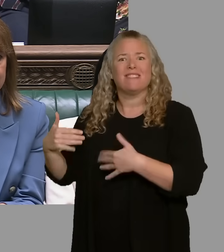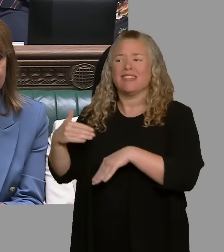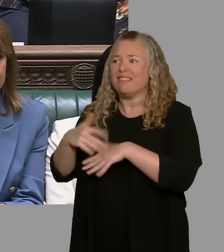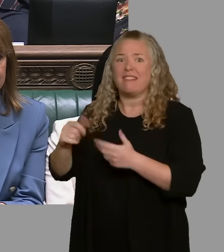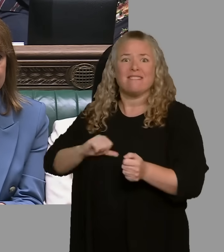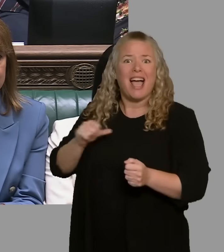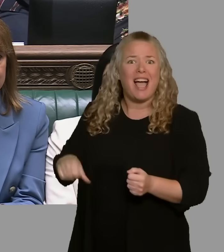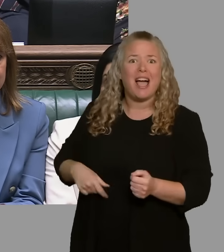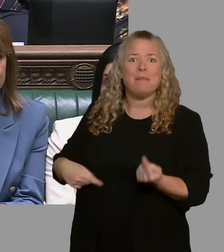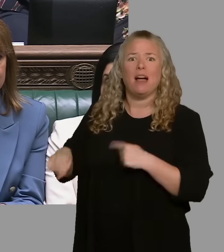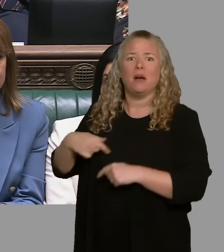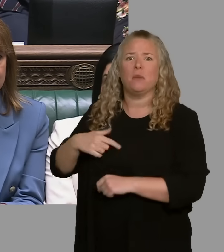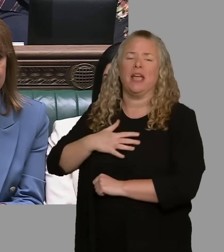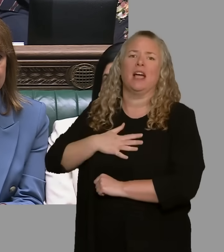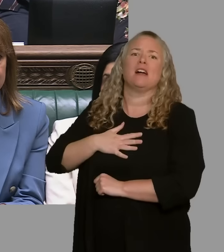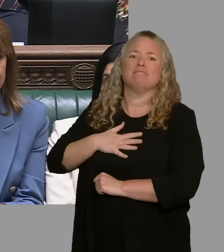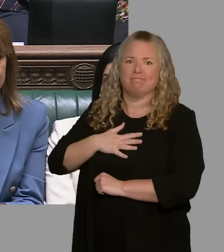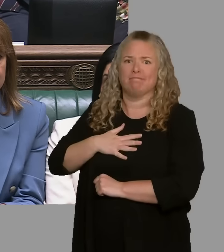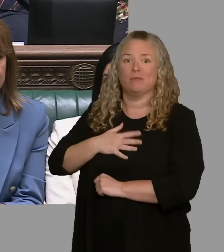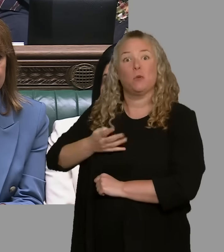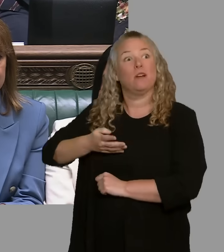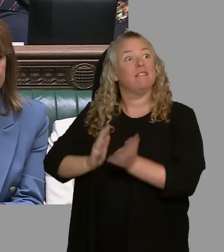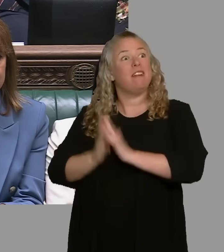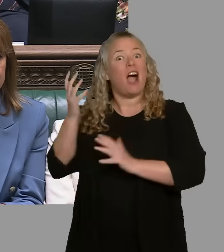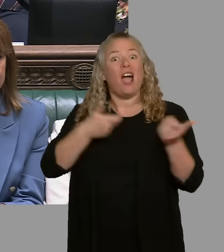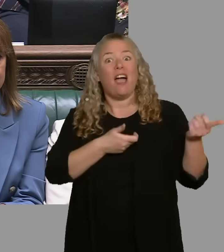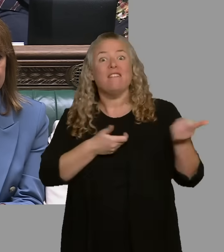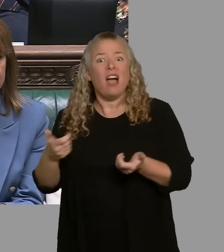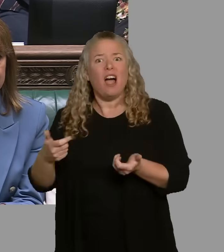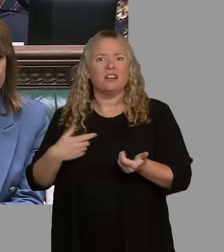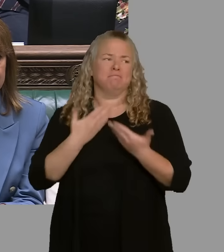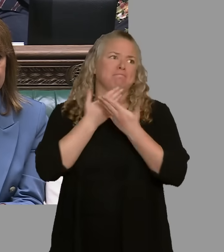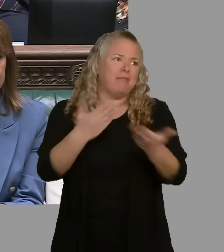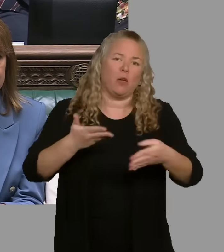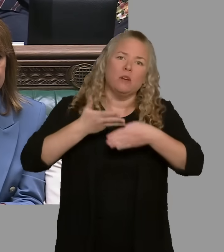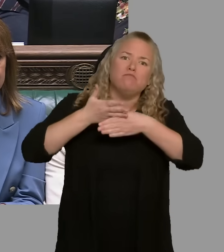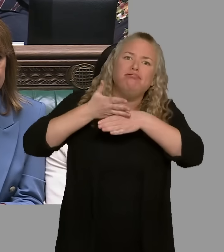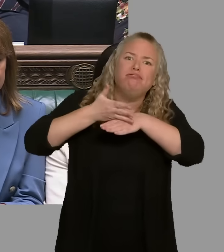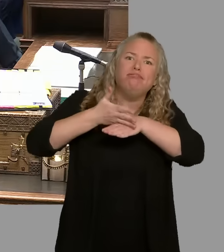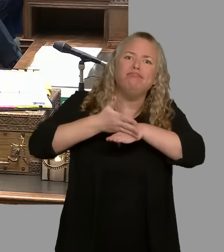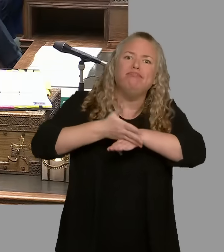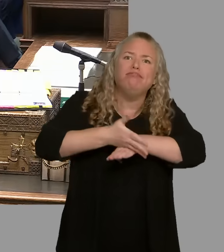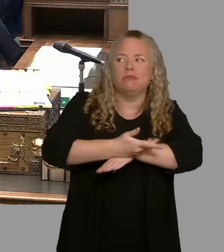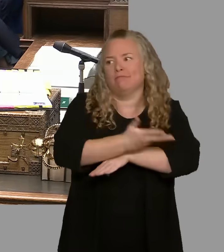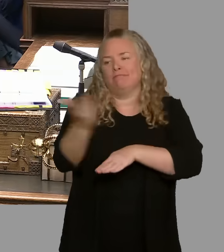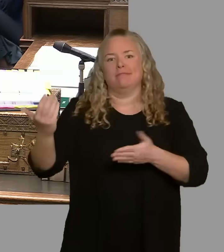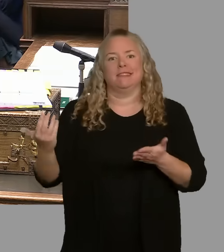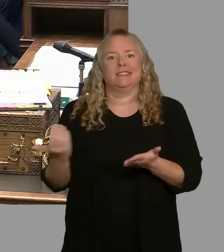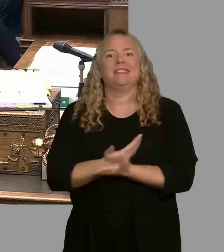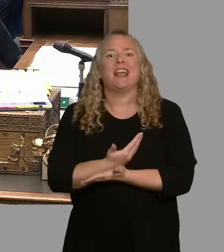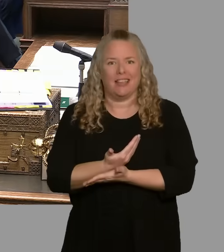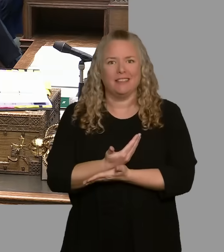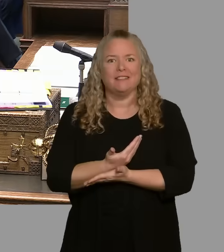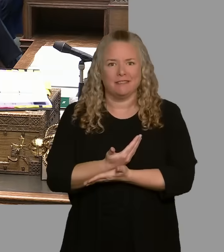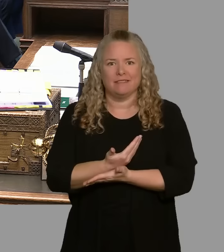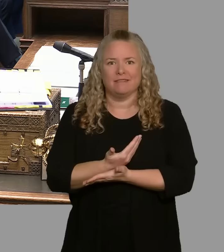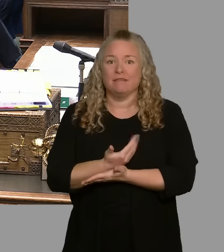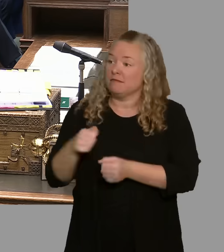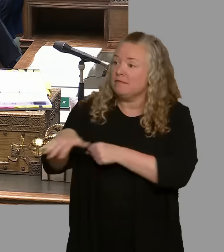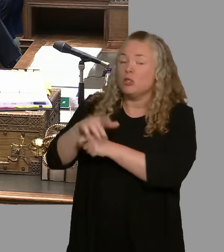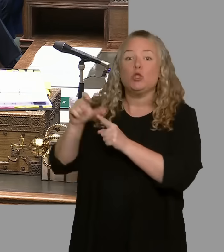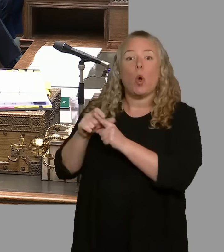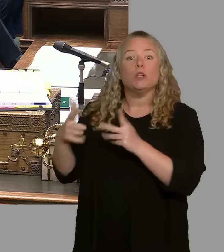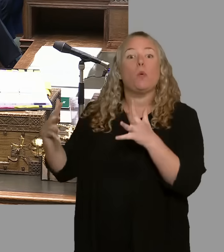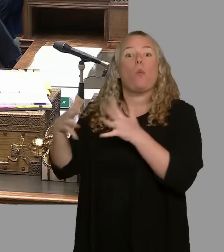and Rescue Authority with an increased budget of almost £75 million, but I will make sure that he gets the meeting that he asks